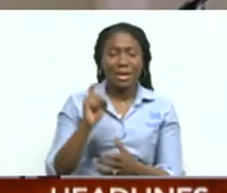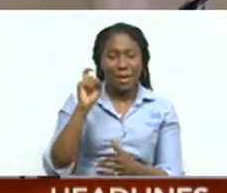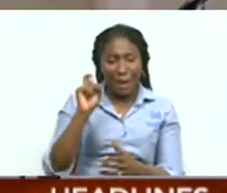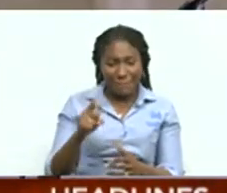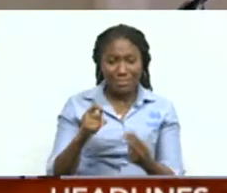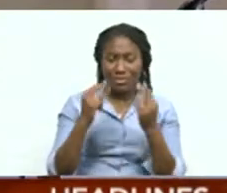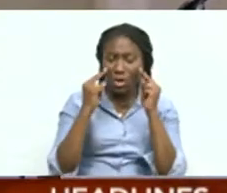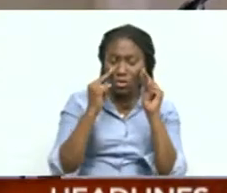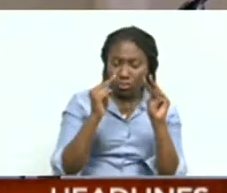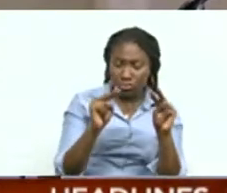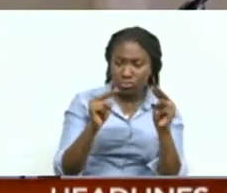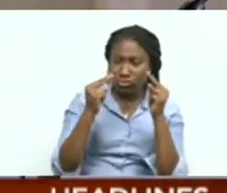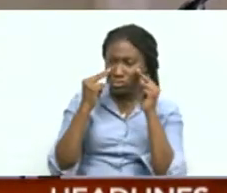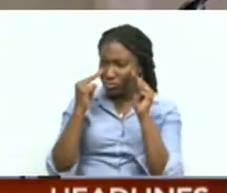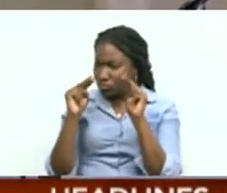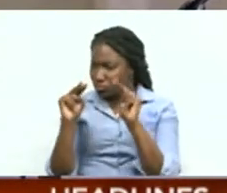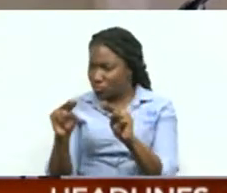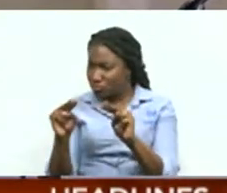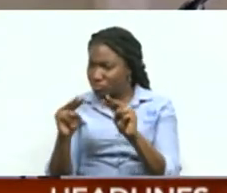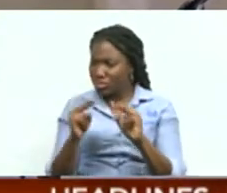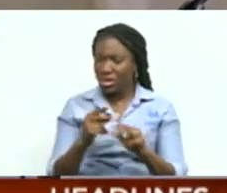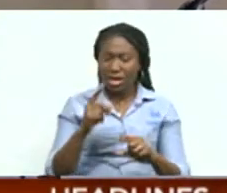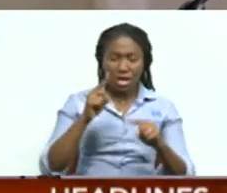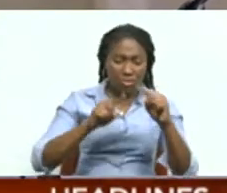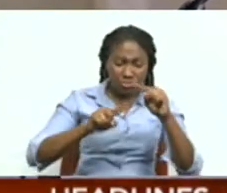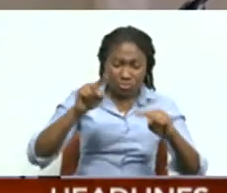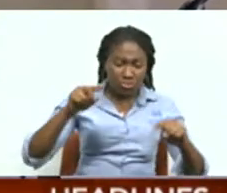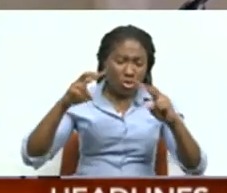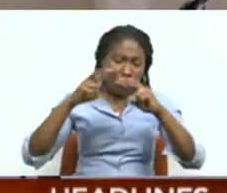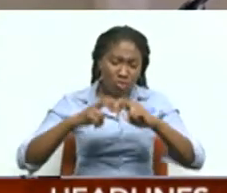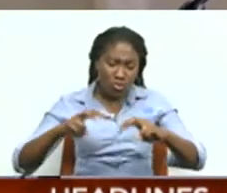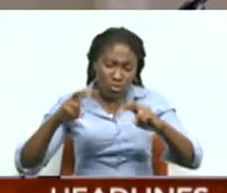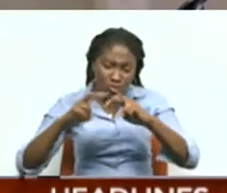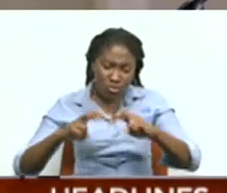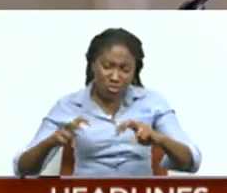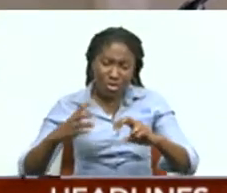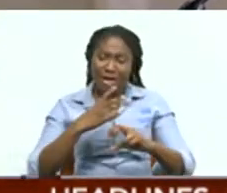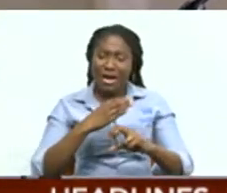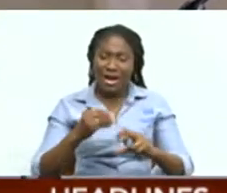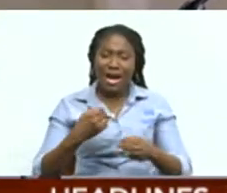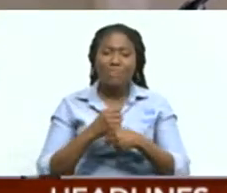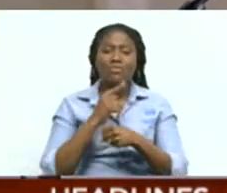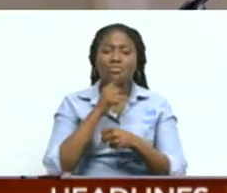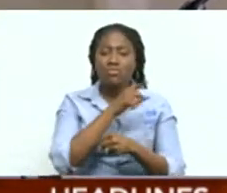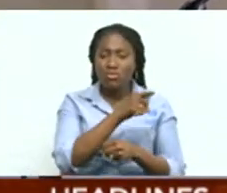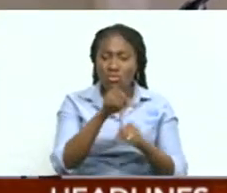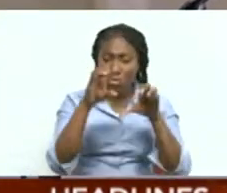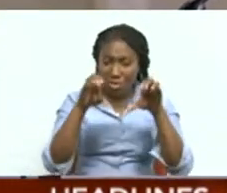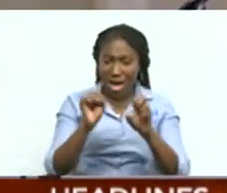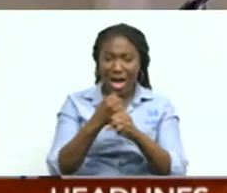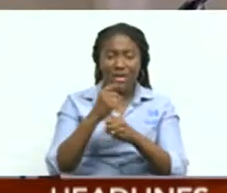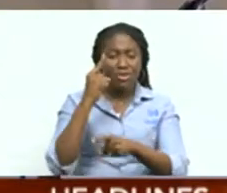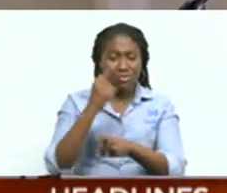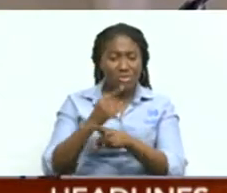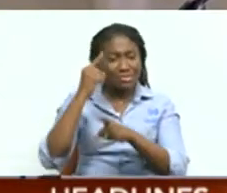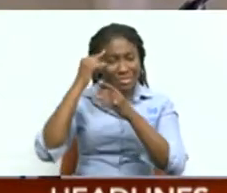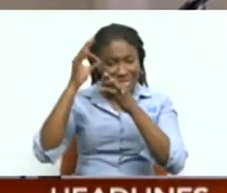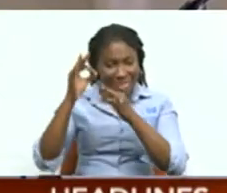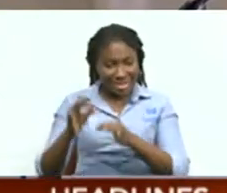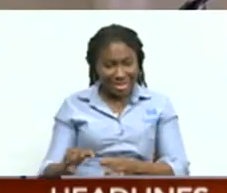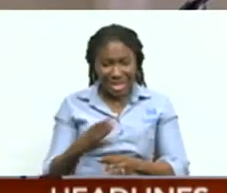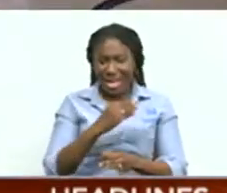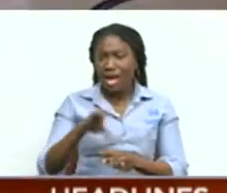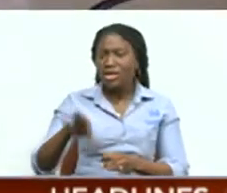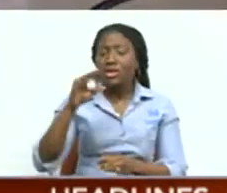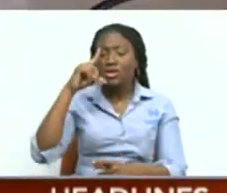analysis that he imbued in you, and go forward with the confidence that you can make the right decisions and excavate the